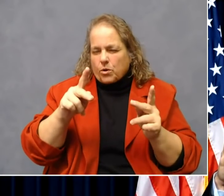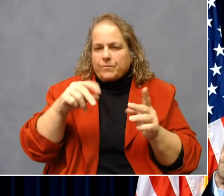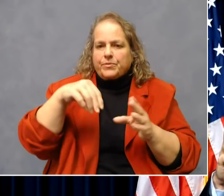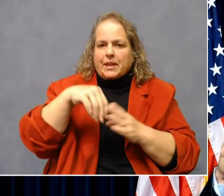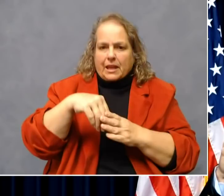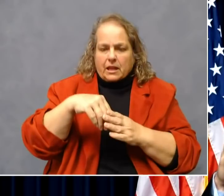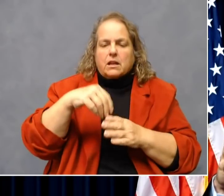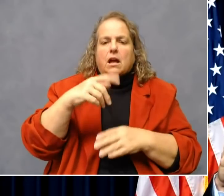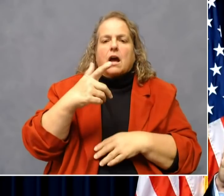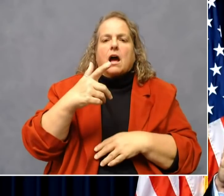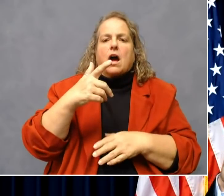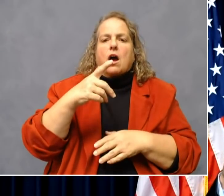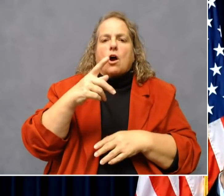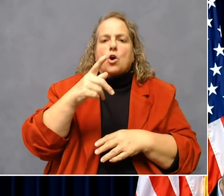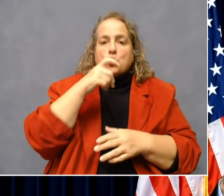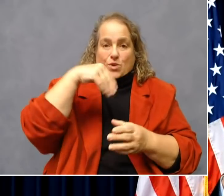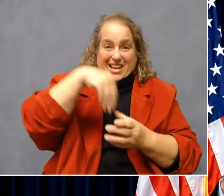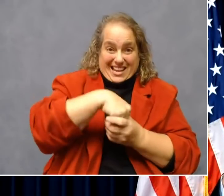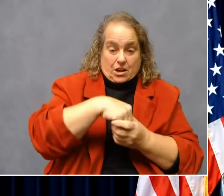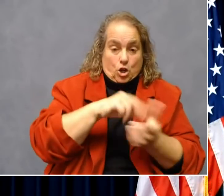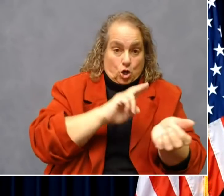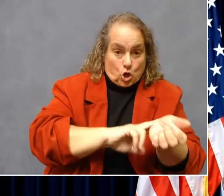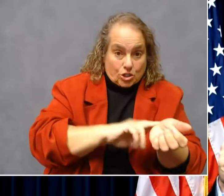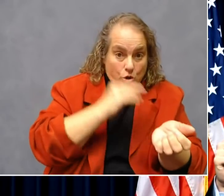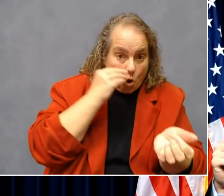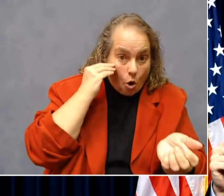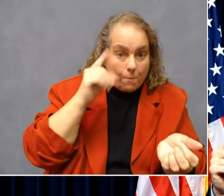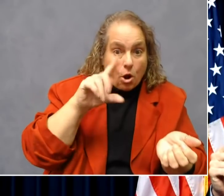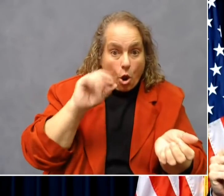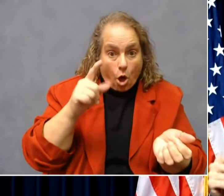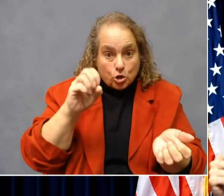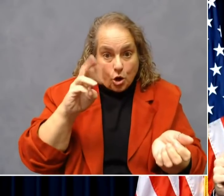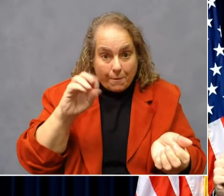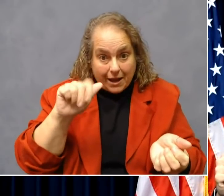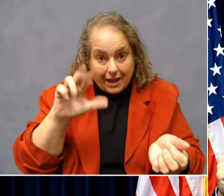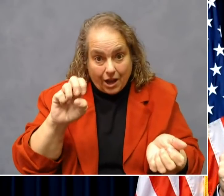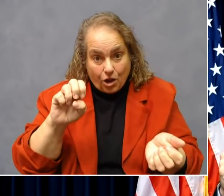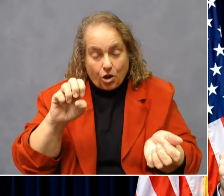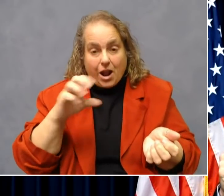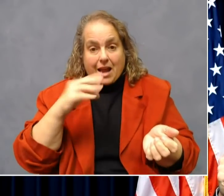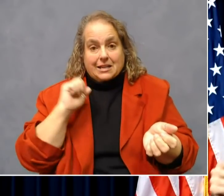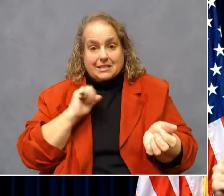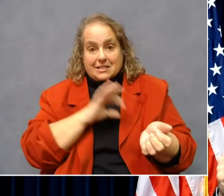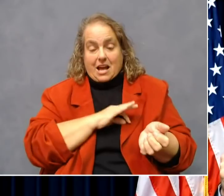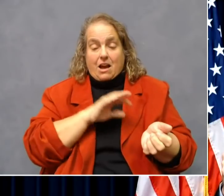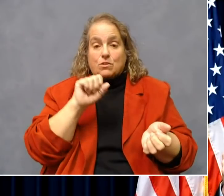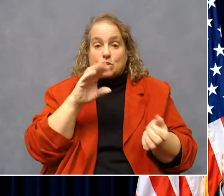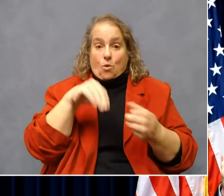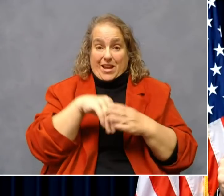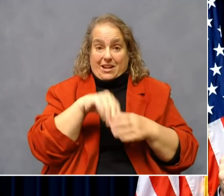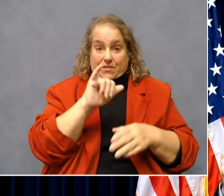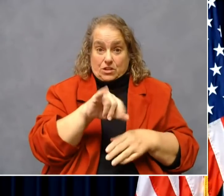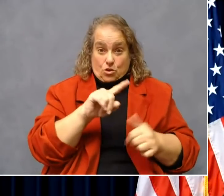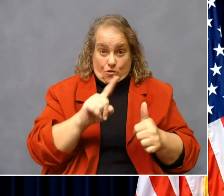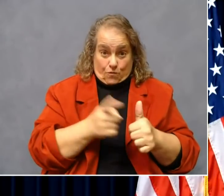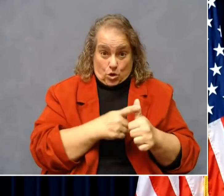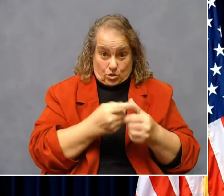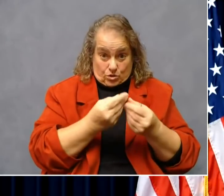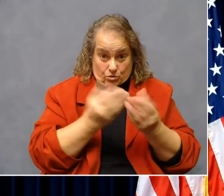of long-term care. So in this first allocation, we'll be